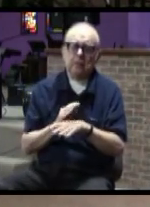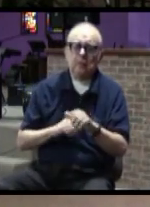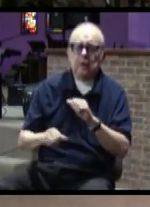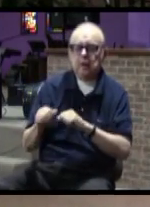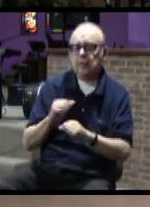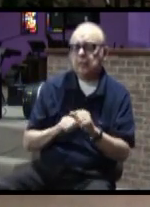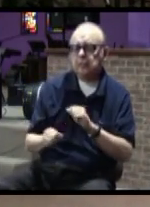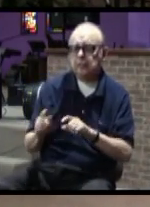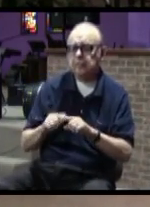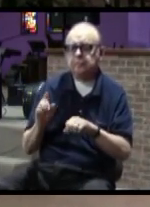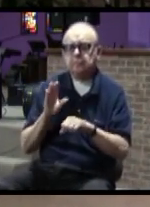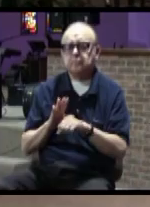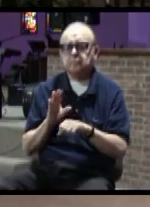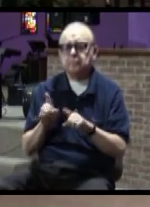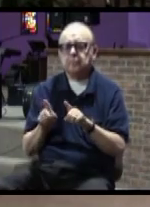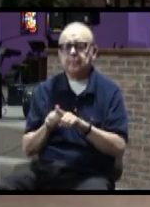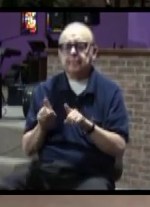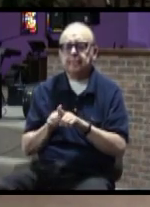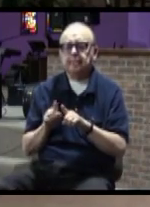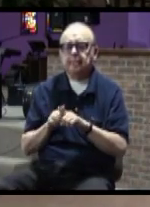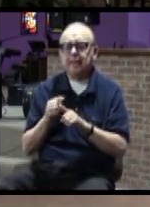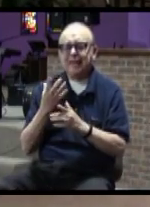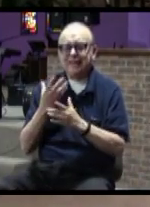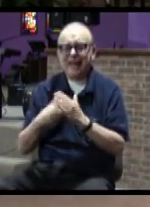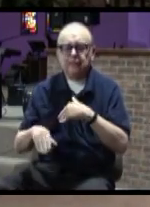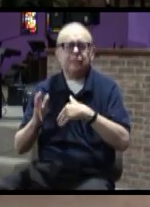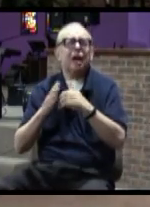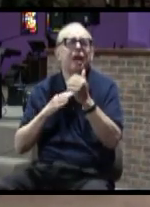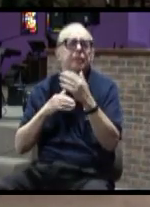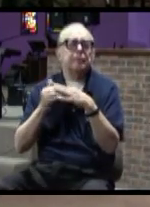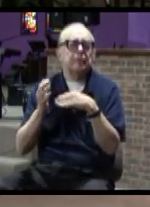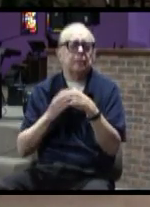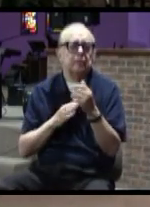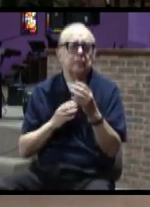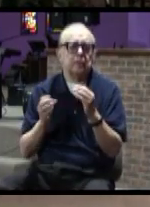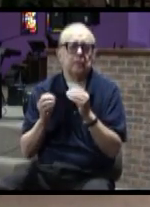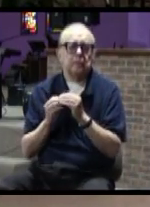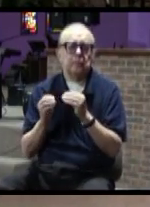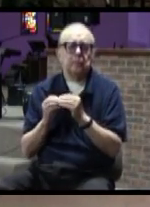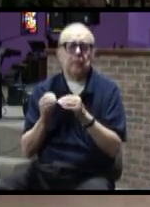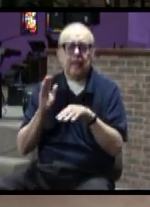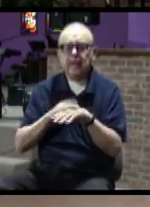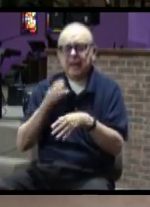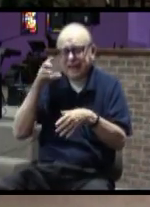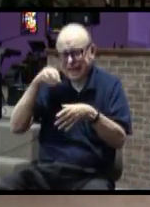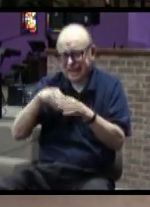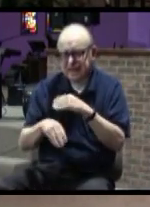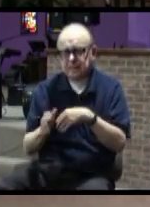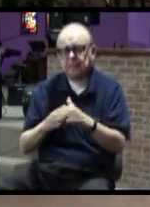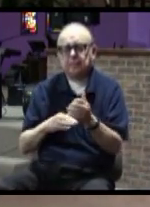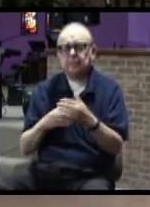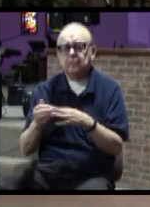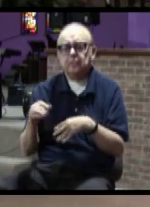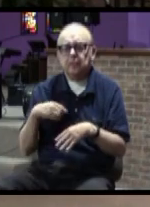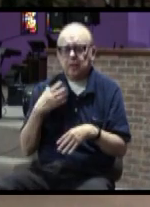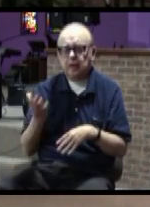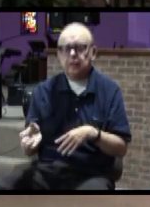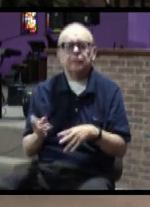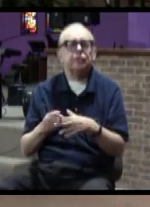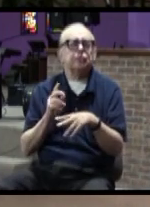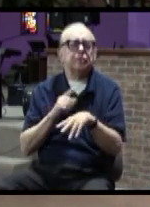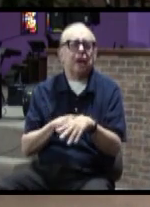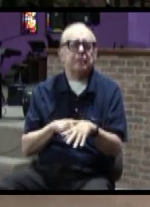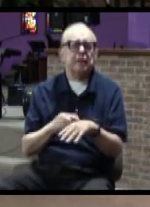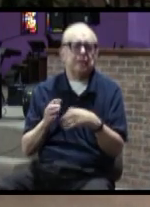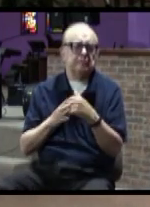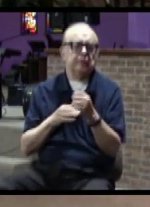grow, to minister to one another. But church is also outside the building, more so than inside the building. You're only here for